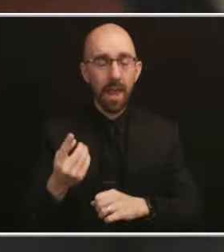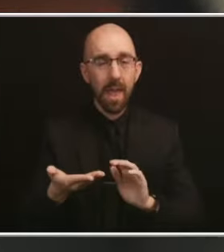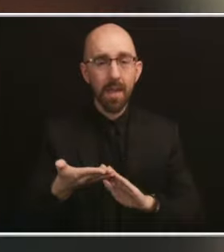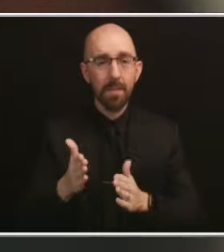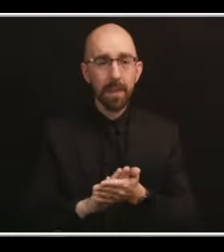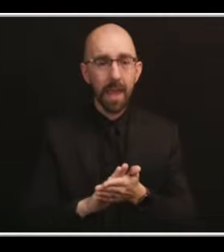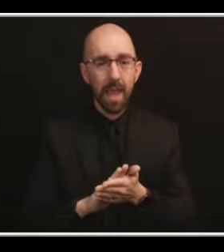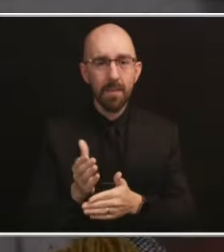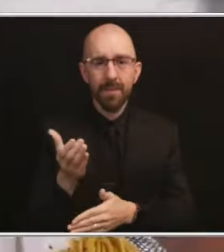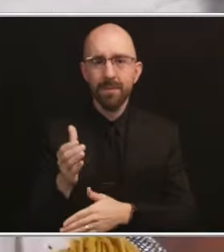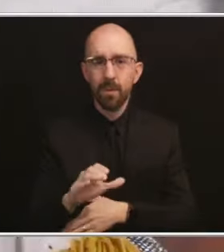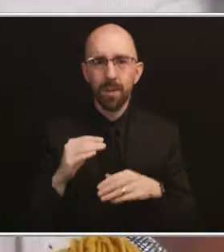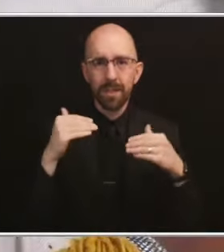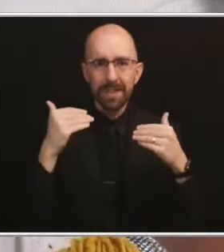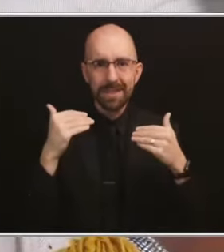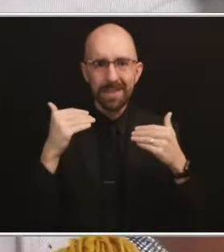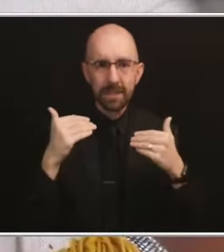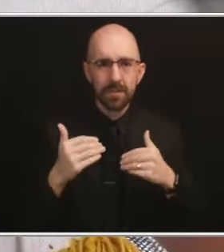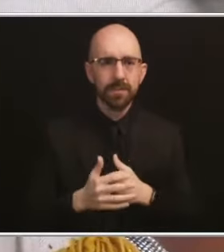forced.